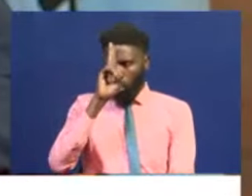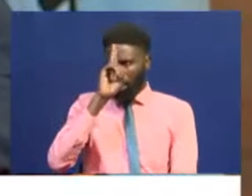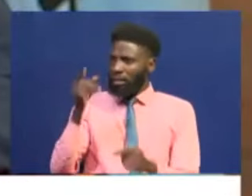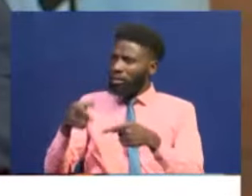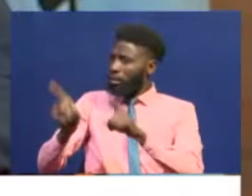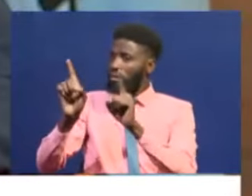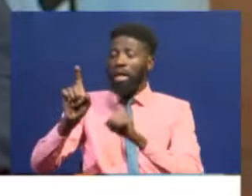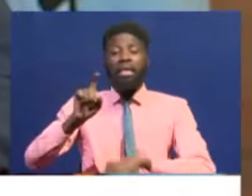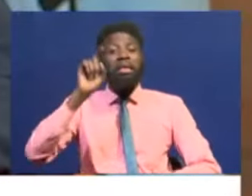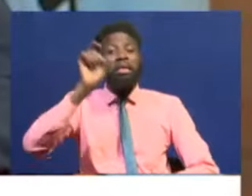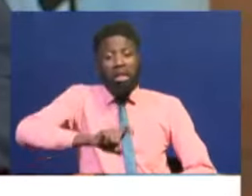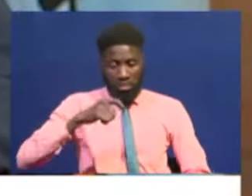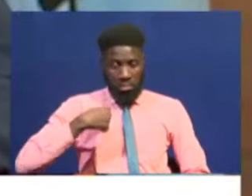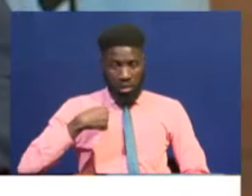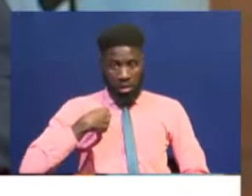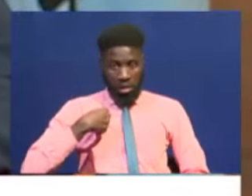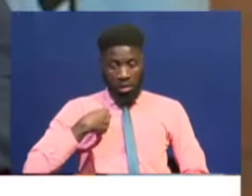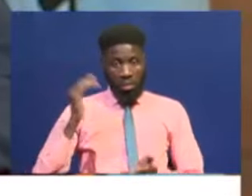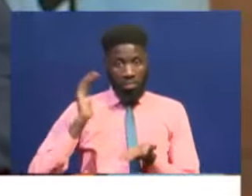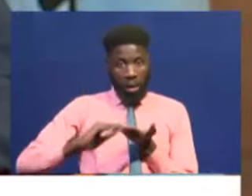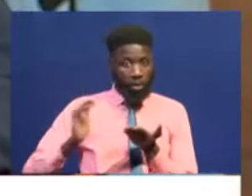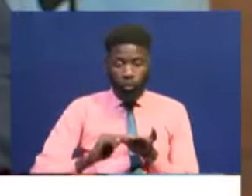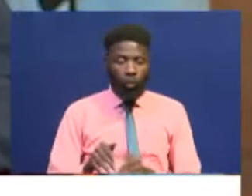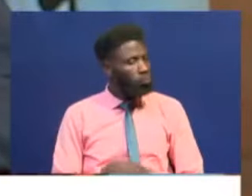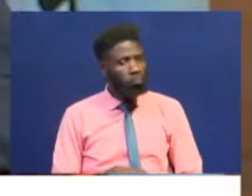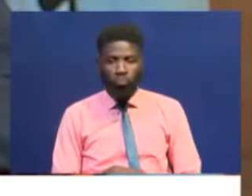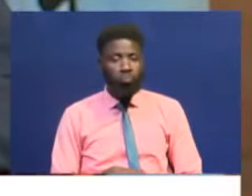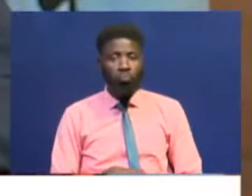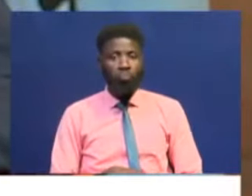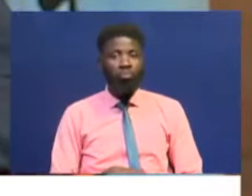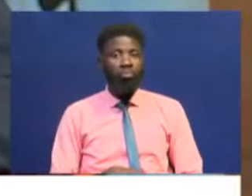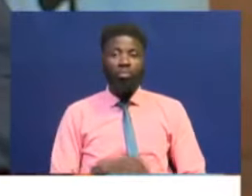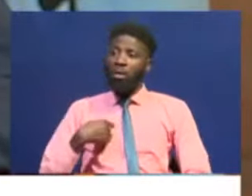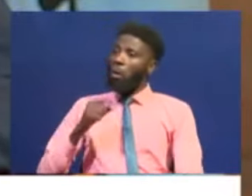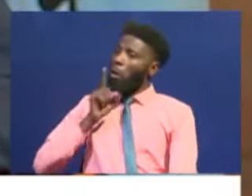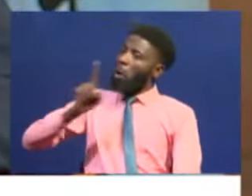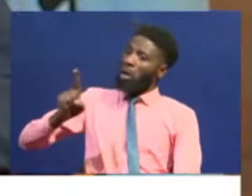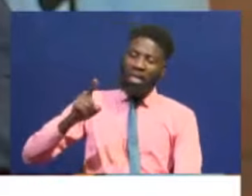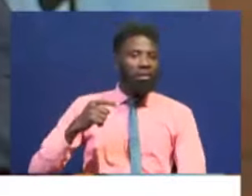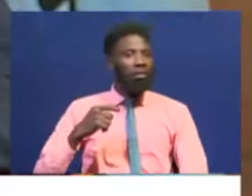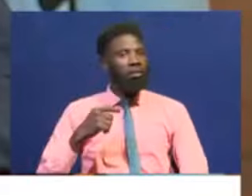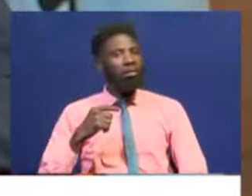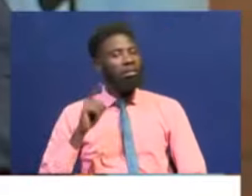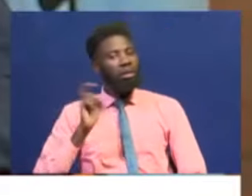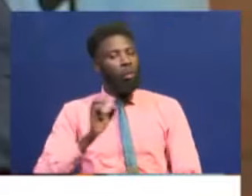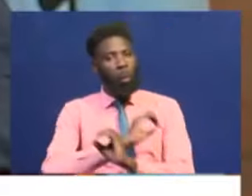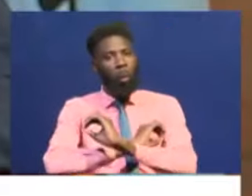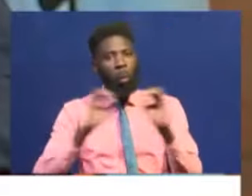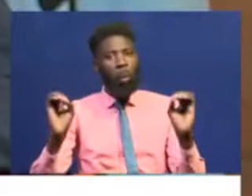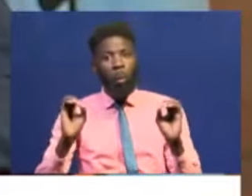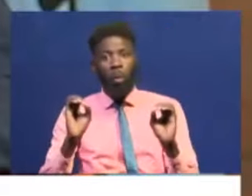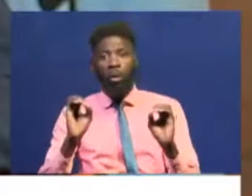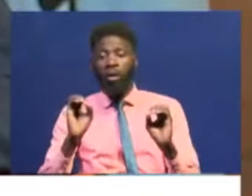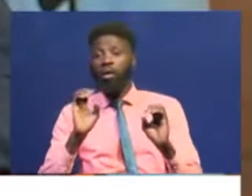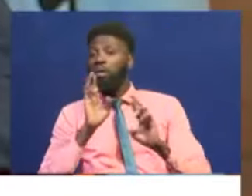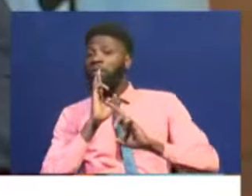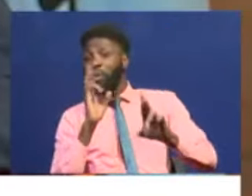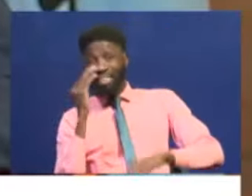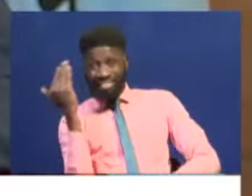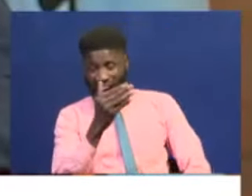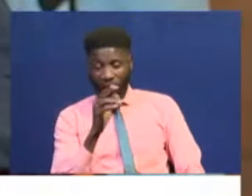not need permission, does not need authority, and does not report to the office of the